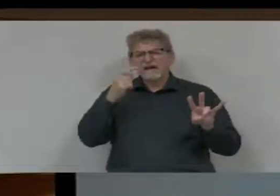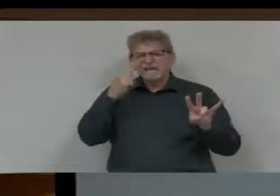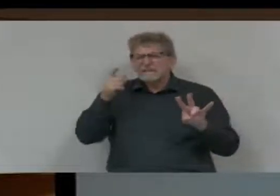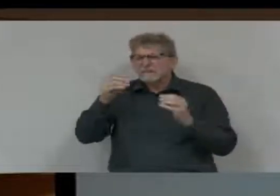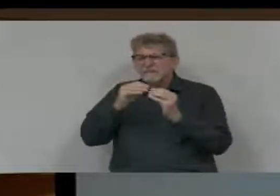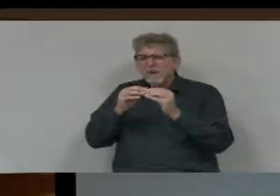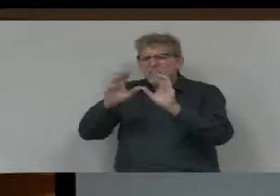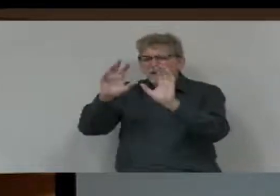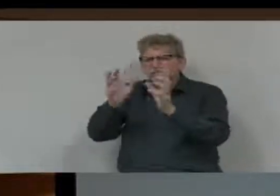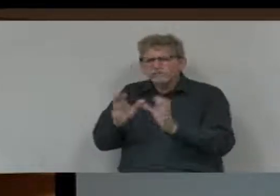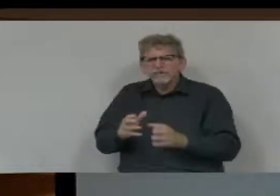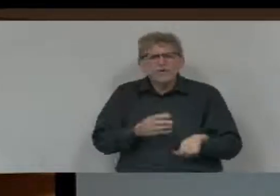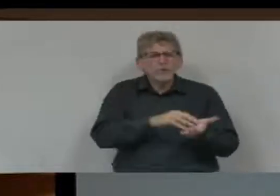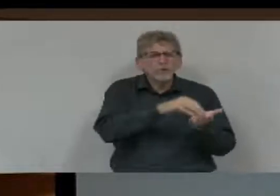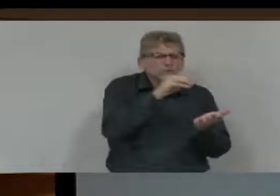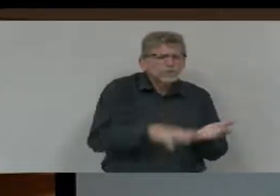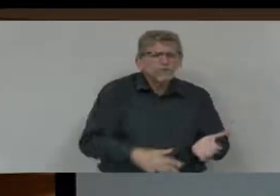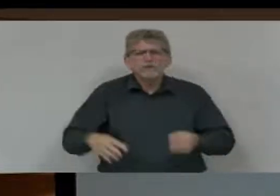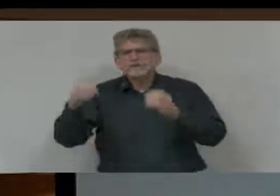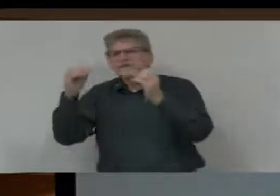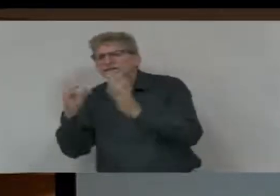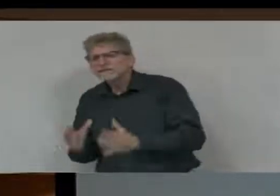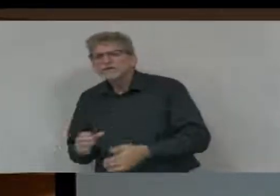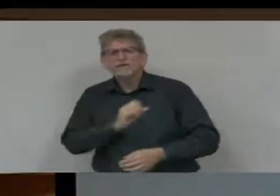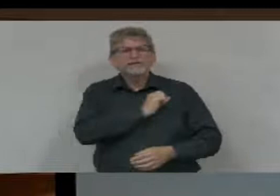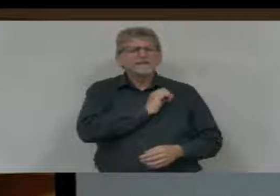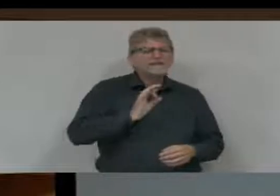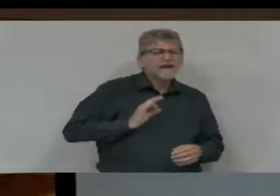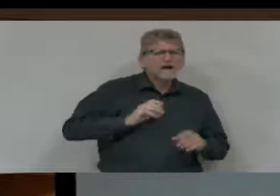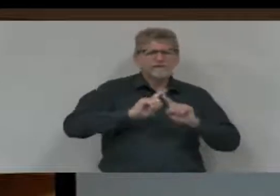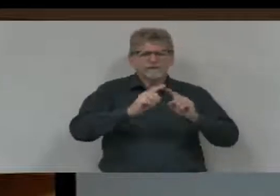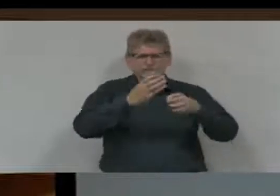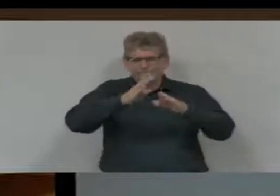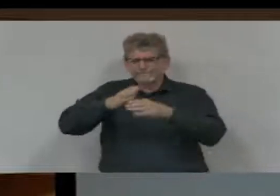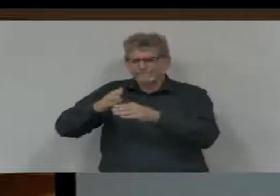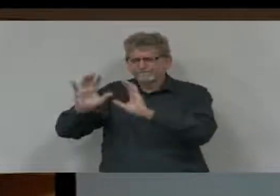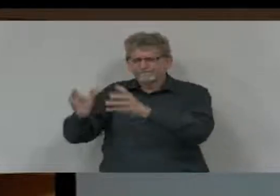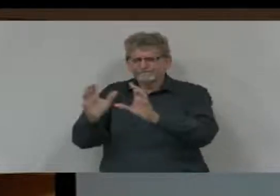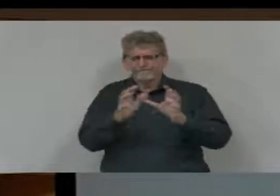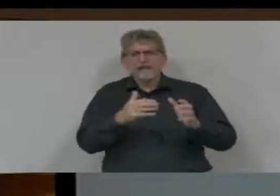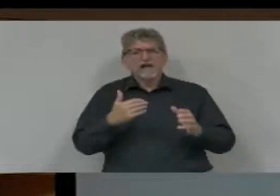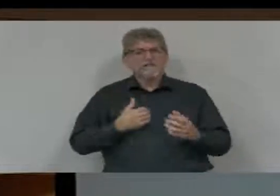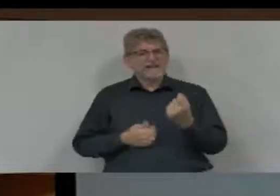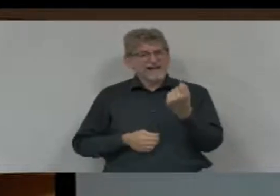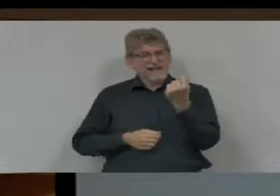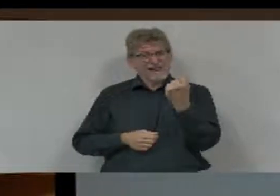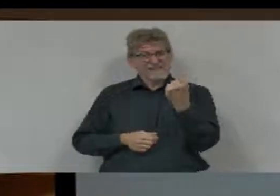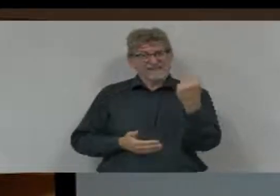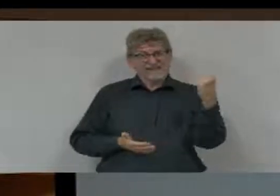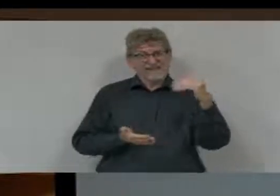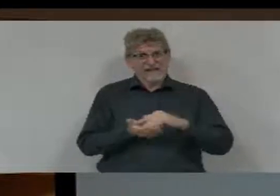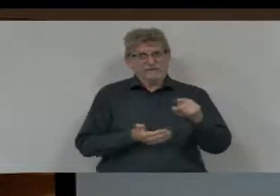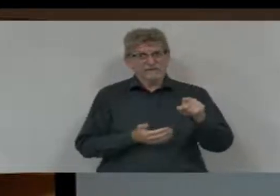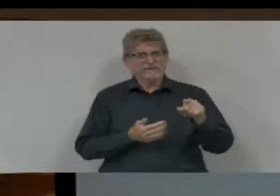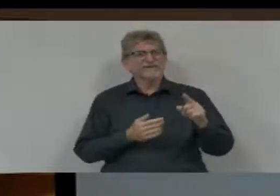staff, etc. We've had just over 11,000 cumulative close contacts